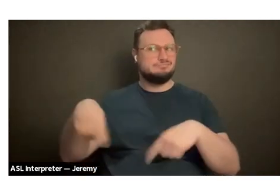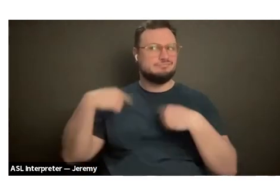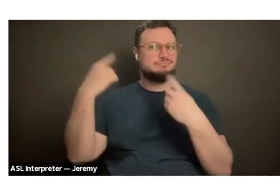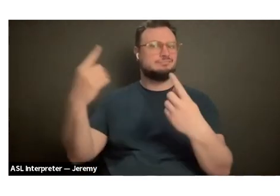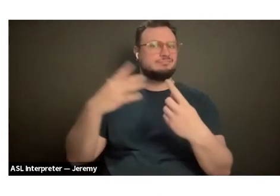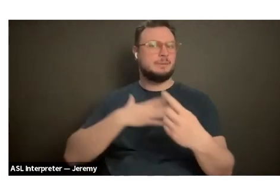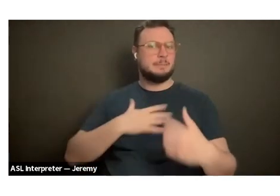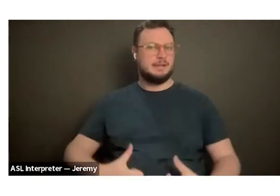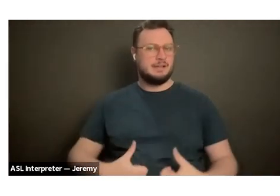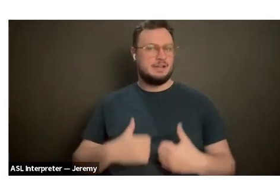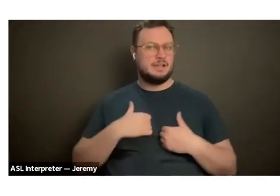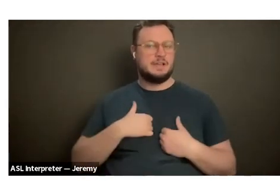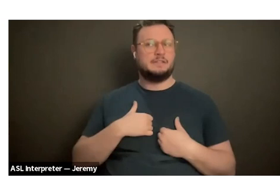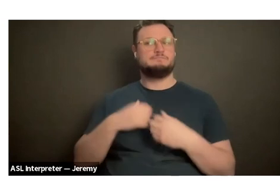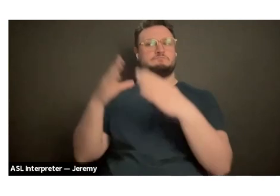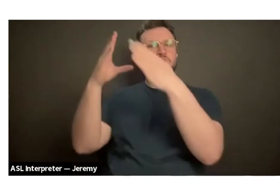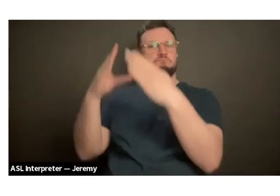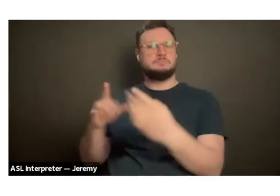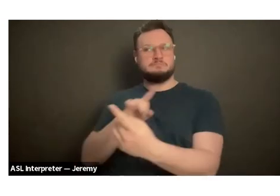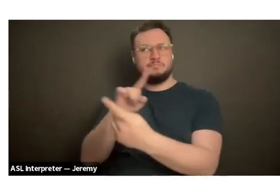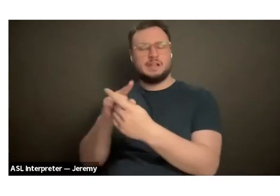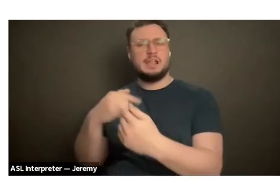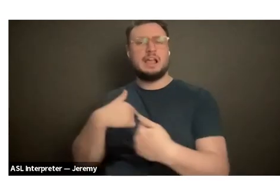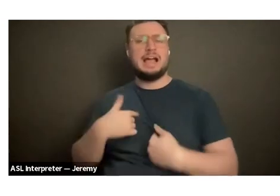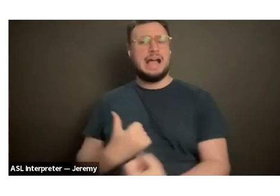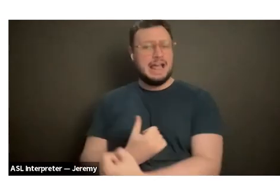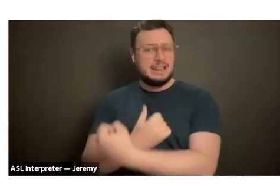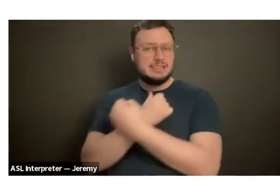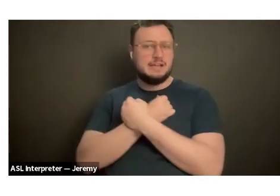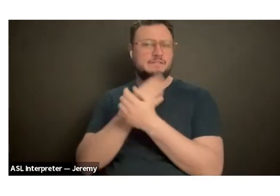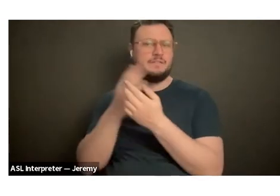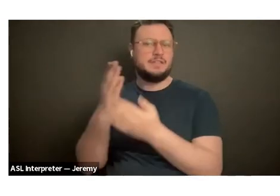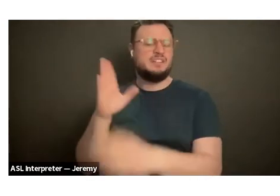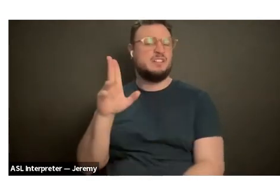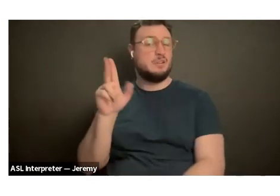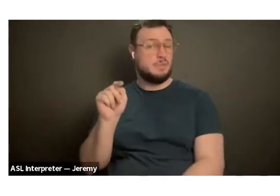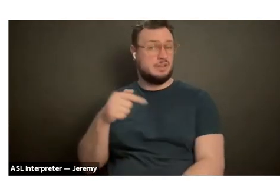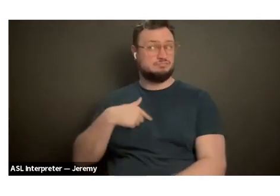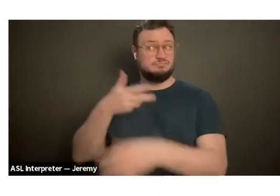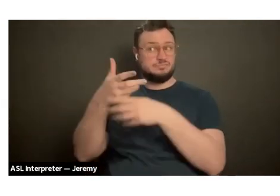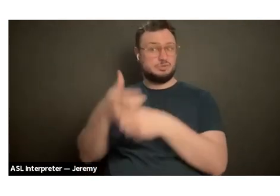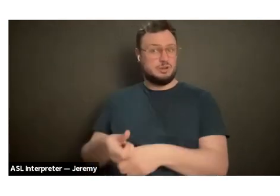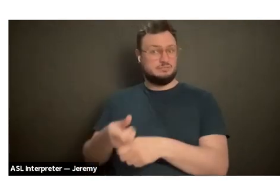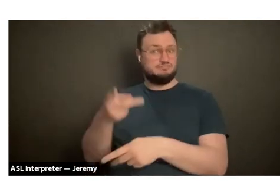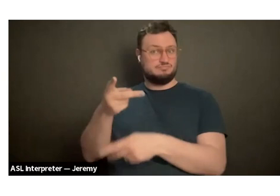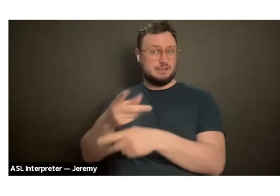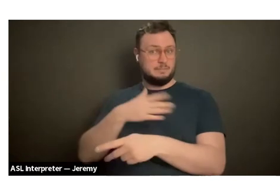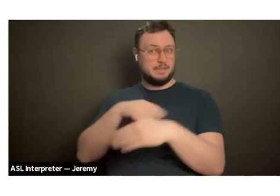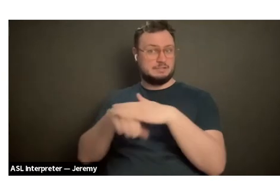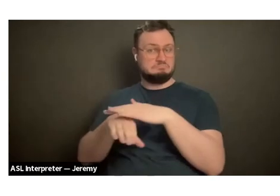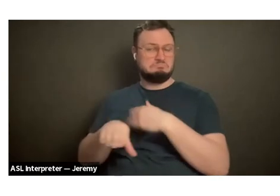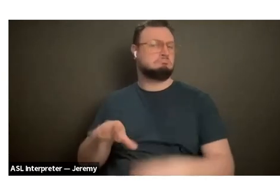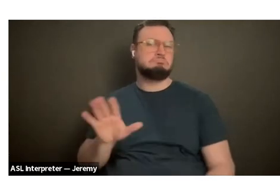felt safe with them around my access. So many relationships where I know I could